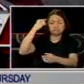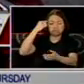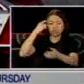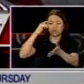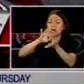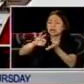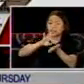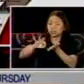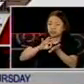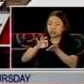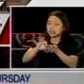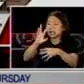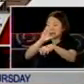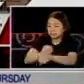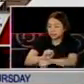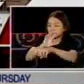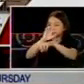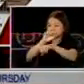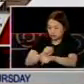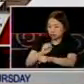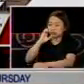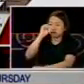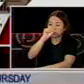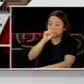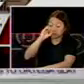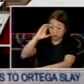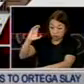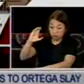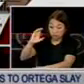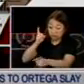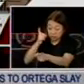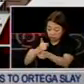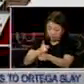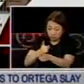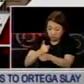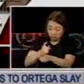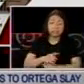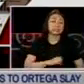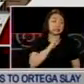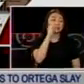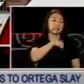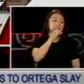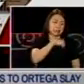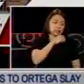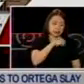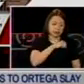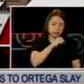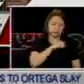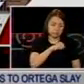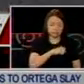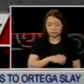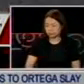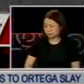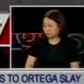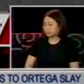accounting procedure ng Korte Suprema, ganun ba? Yes, Your Honor. Are you?